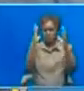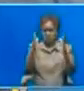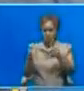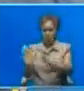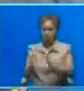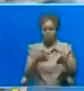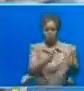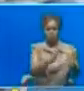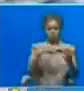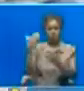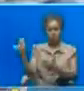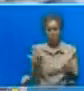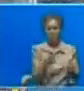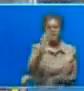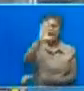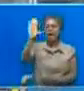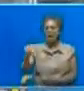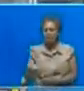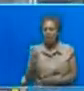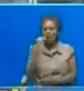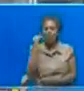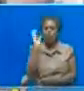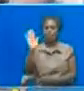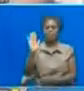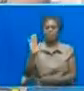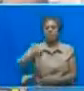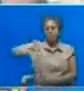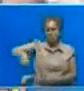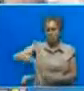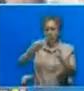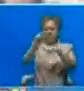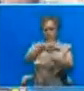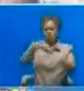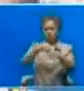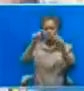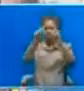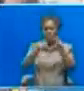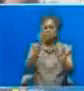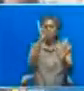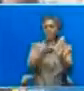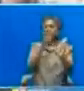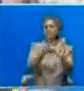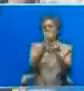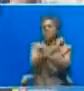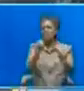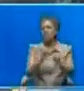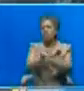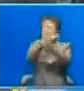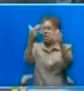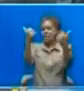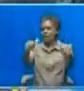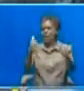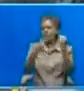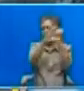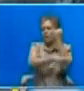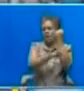opportunity to welcome the whole continent to their backyard. With the Moroccan national team also not taking part in the competition, it's not clear if the country will